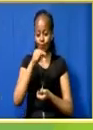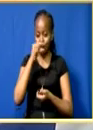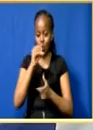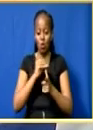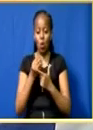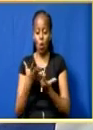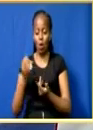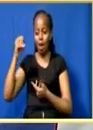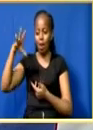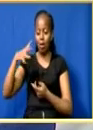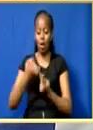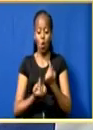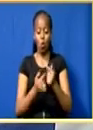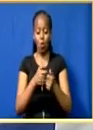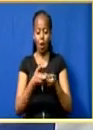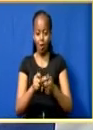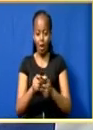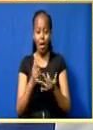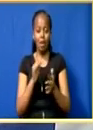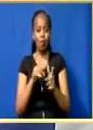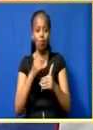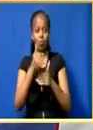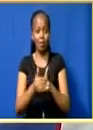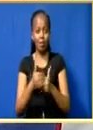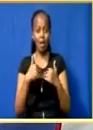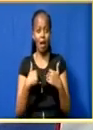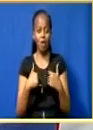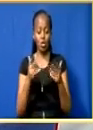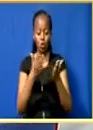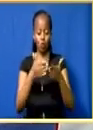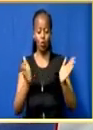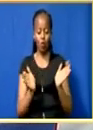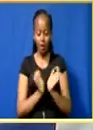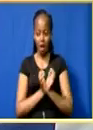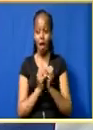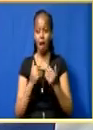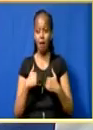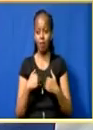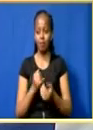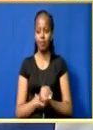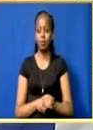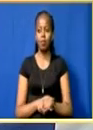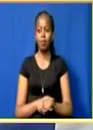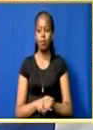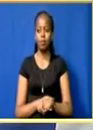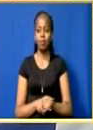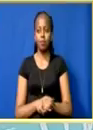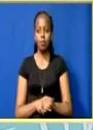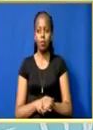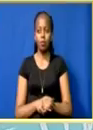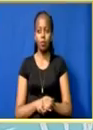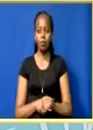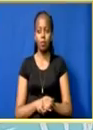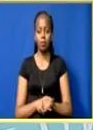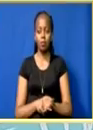an electric cooker. Wonderful. We move on to the next requirement, a sufuria. Mm-hmm. We have a sufuria here